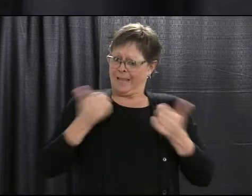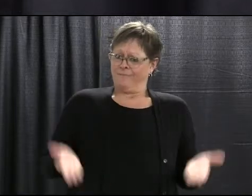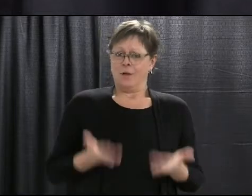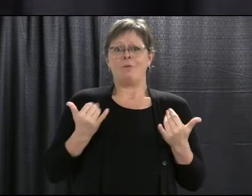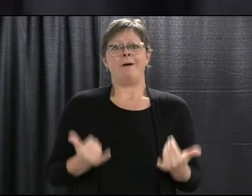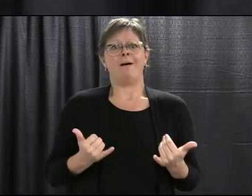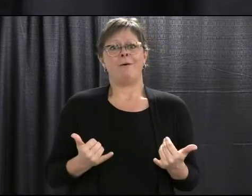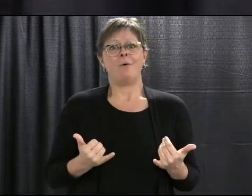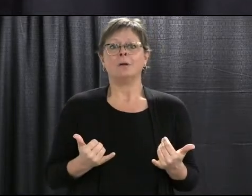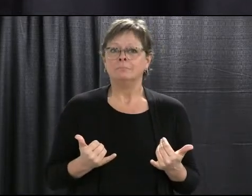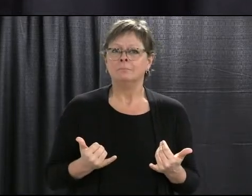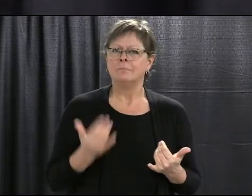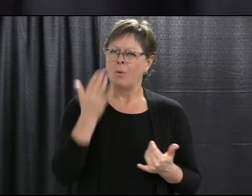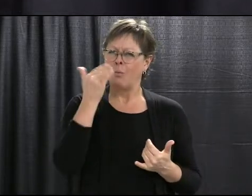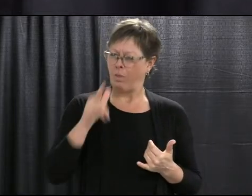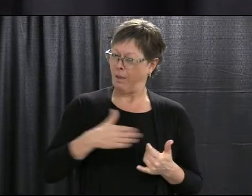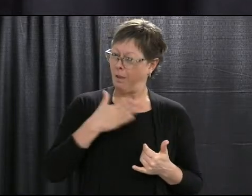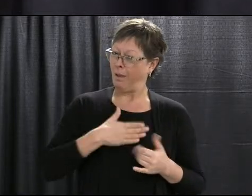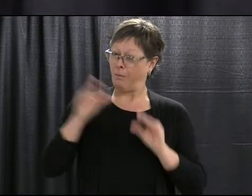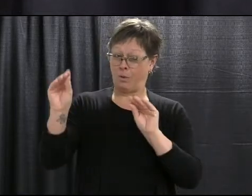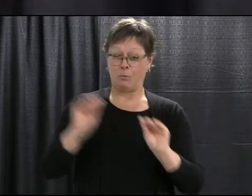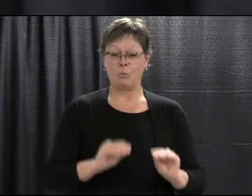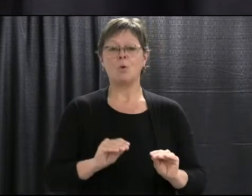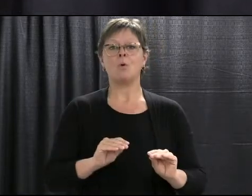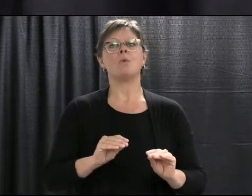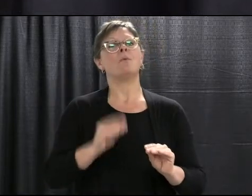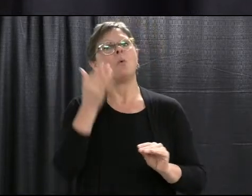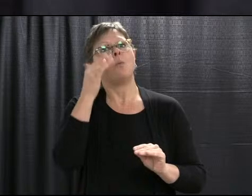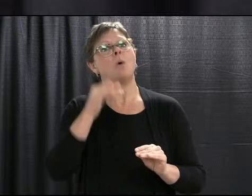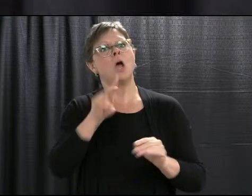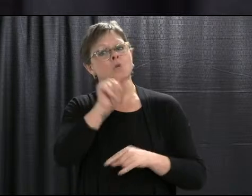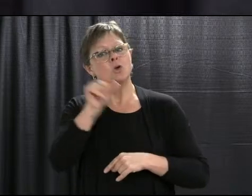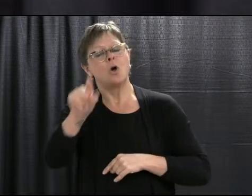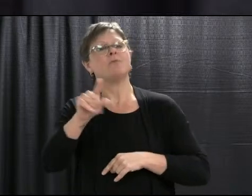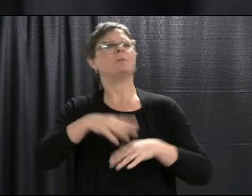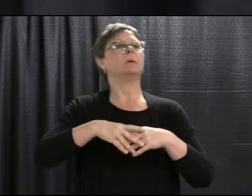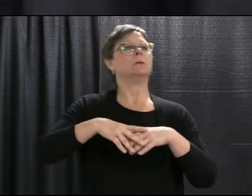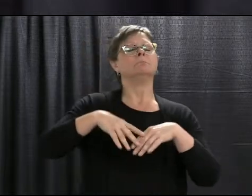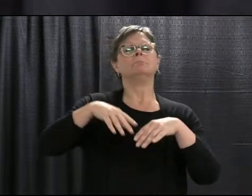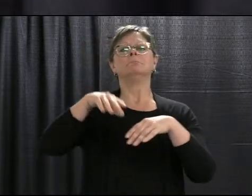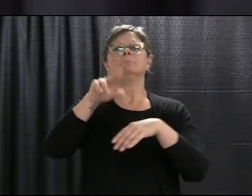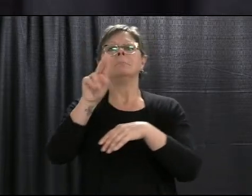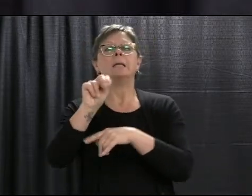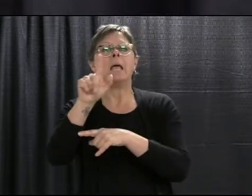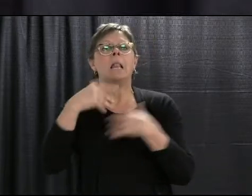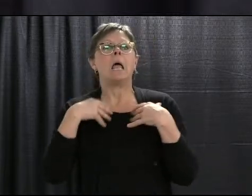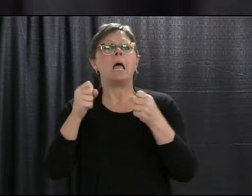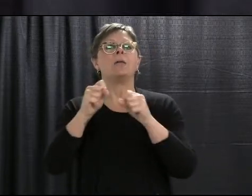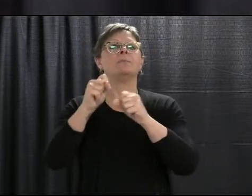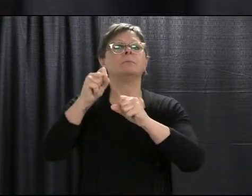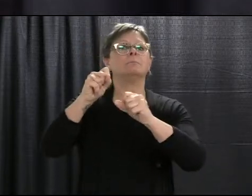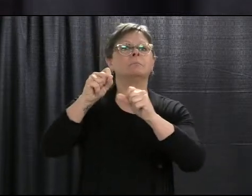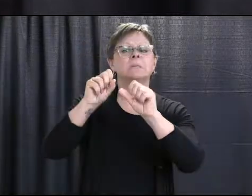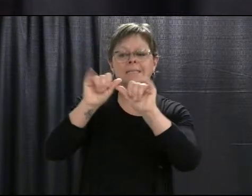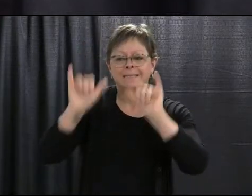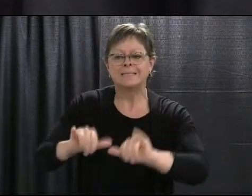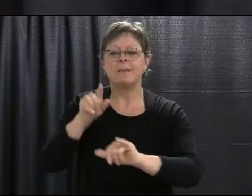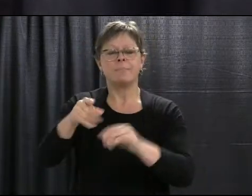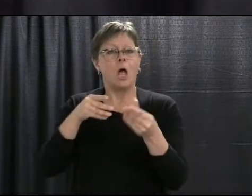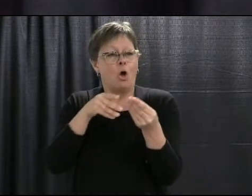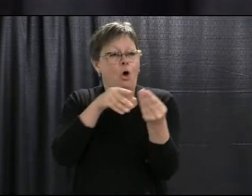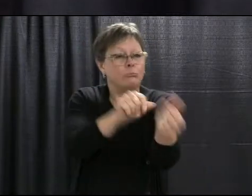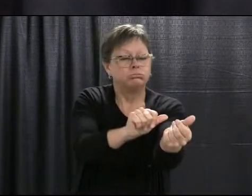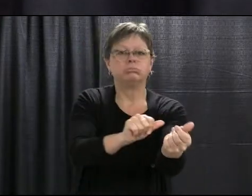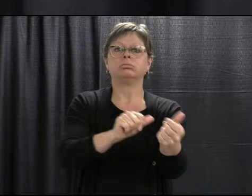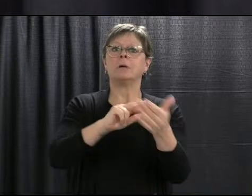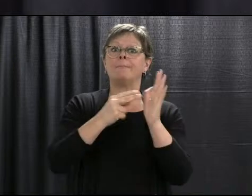to be here? Because of the investment of NLHS and the government, we've got wonderful things happening, like you've just heard, along with a new Cardiovascular and